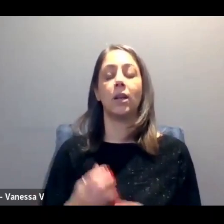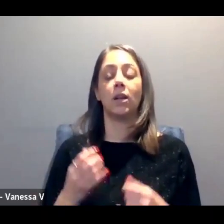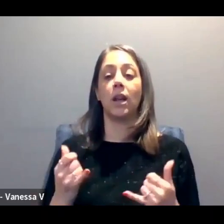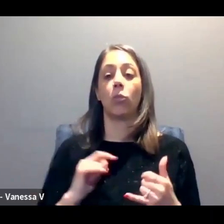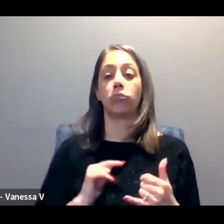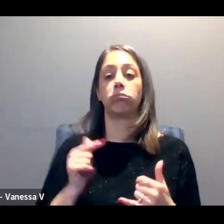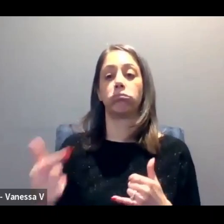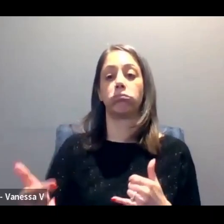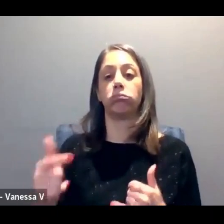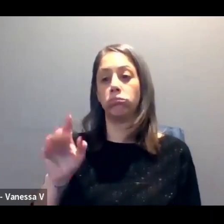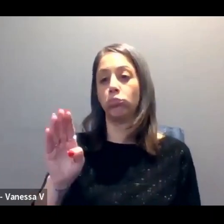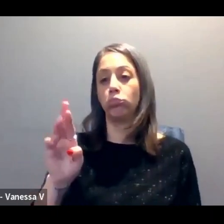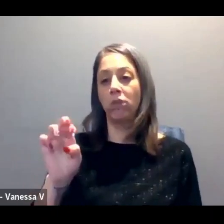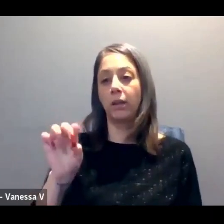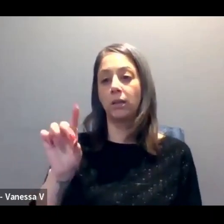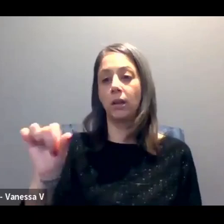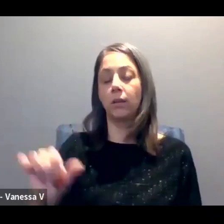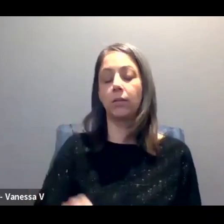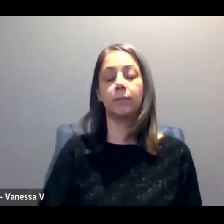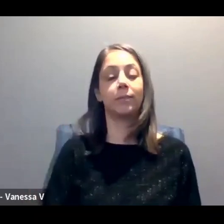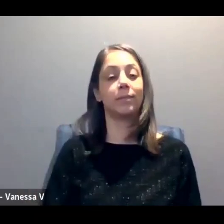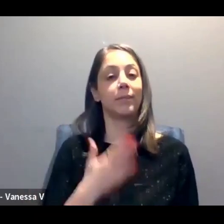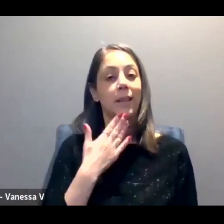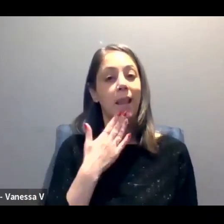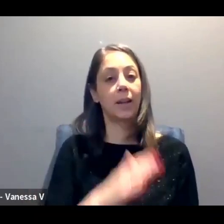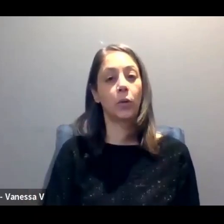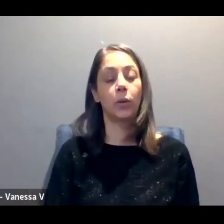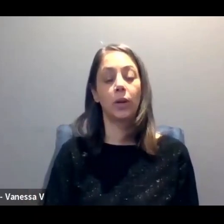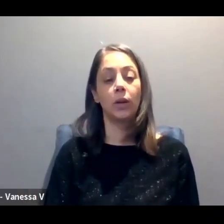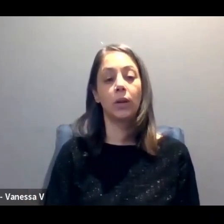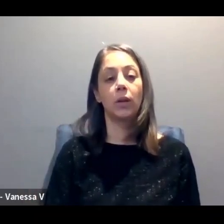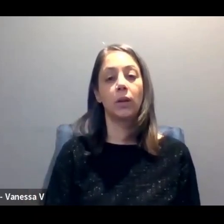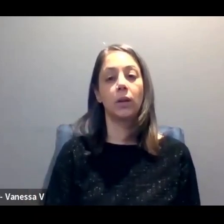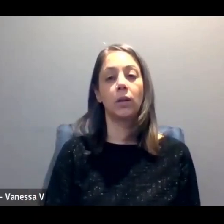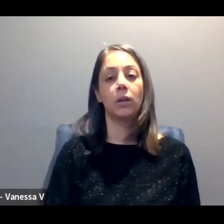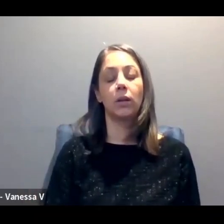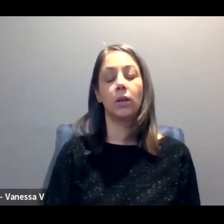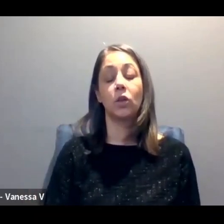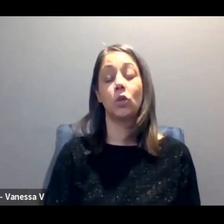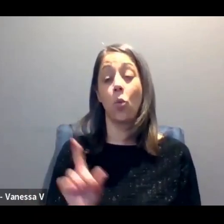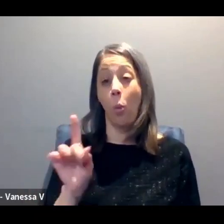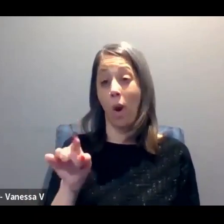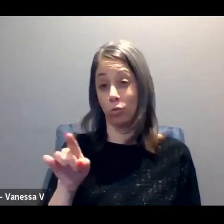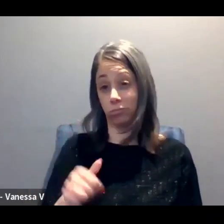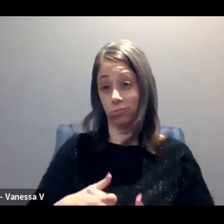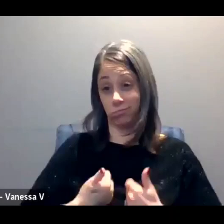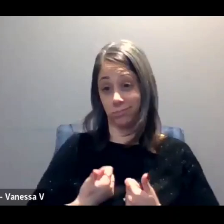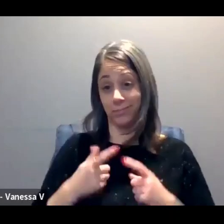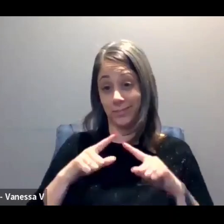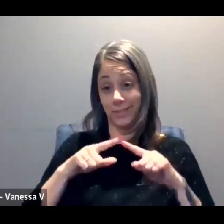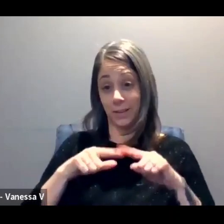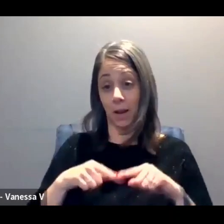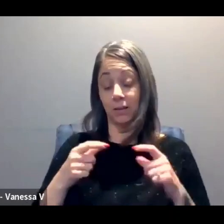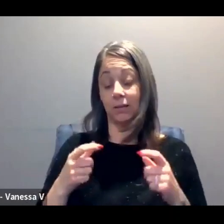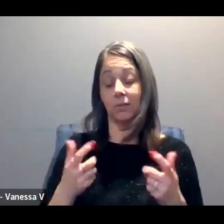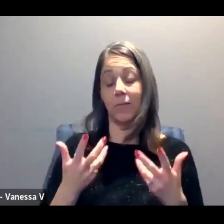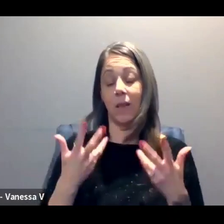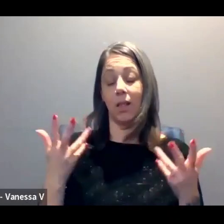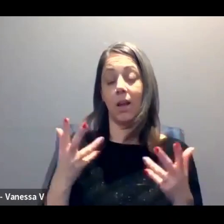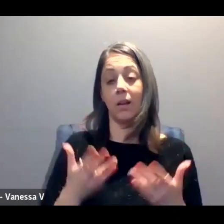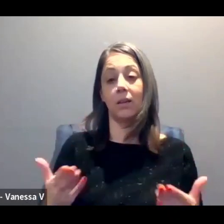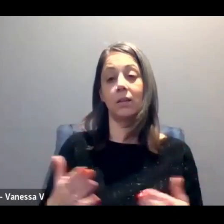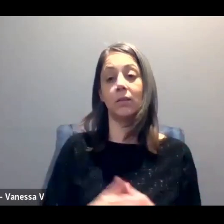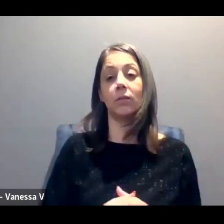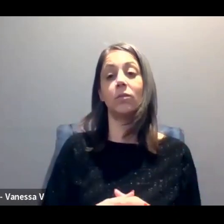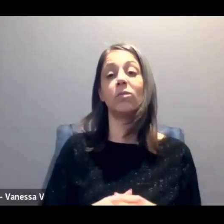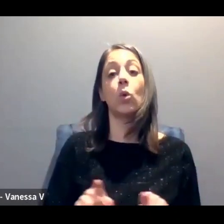to Brenda. All right, thanks, Marjorie. So where you live depends upon a lot of things, but most importantly, it